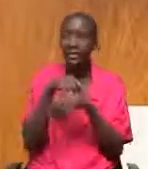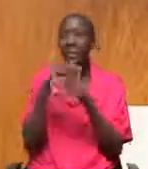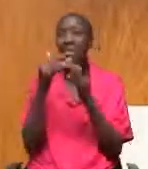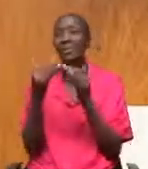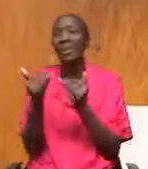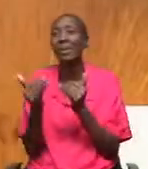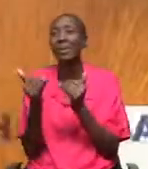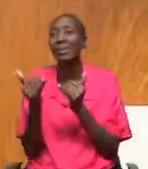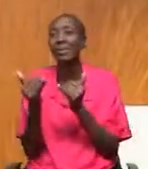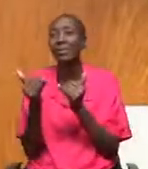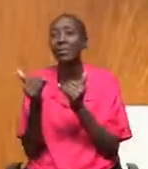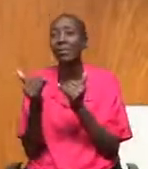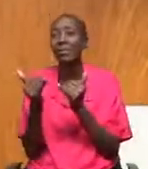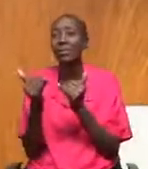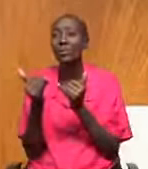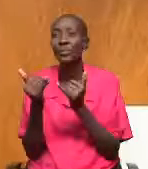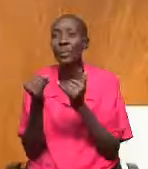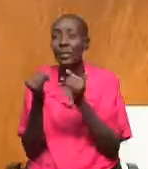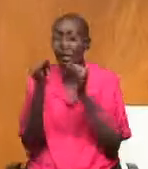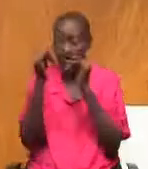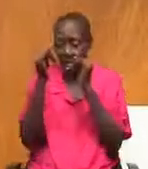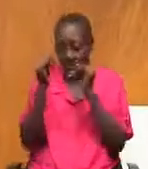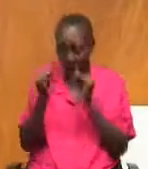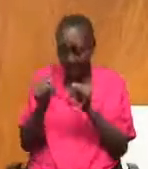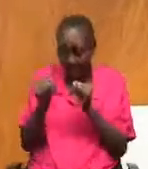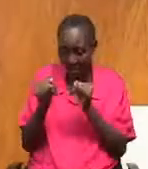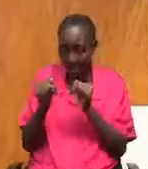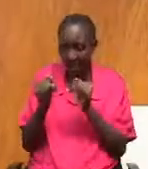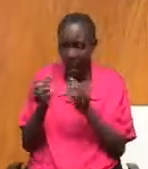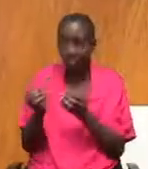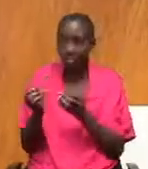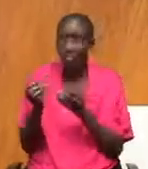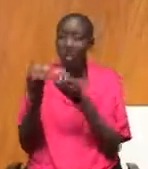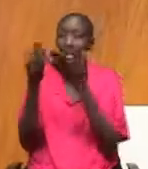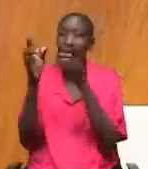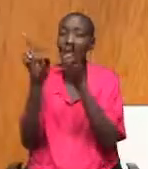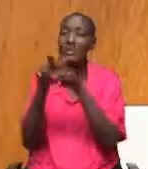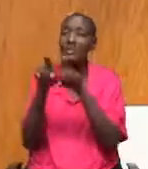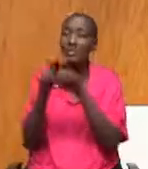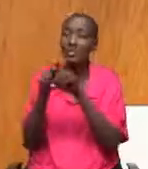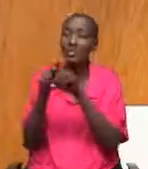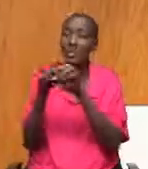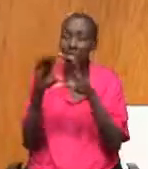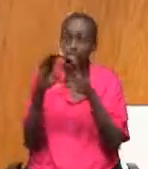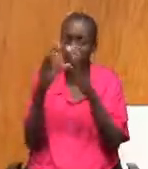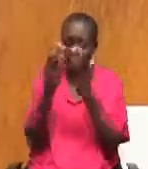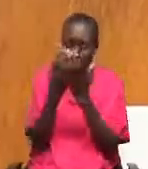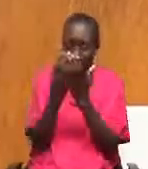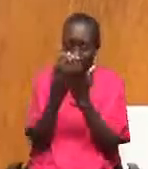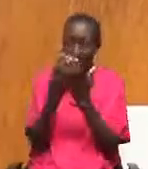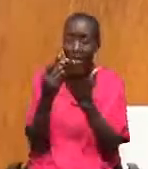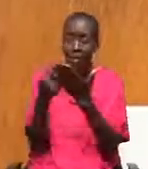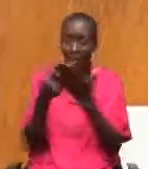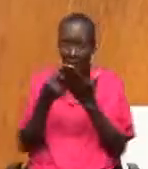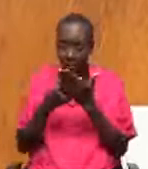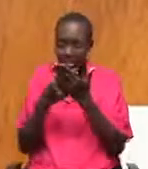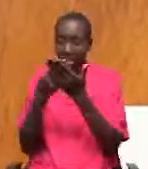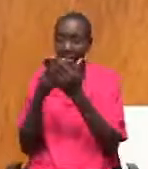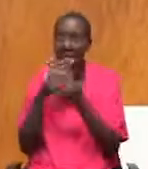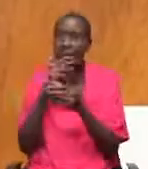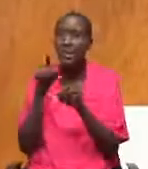for individual sacrifice and collective sacrifice. And we have consulted with my brother